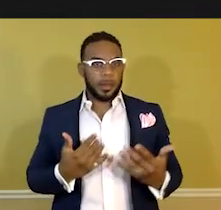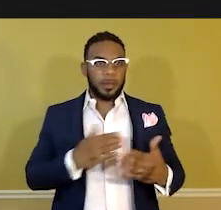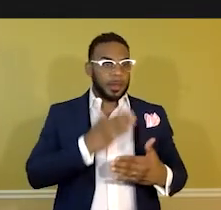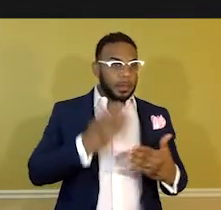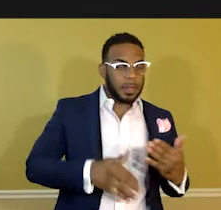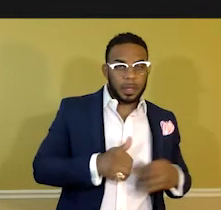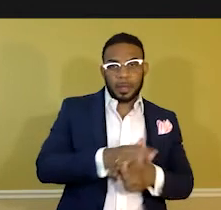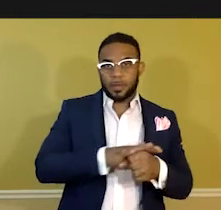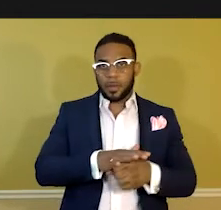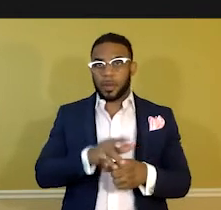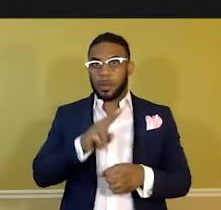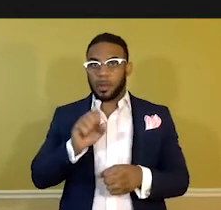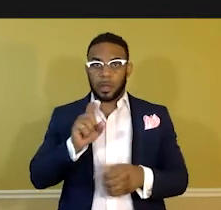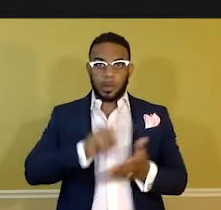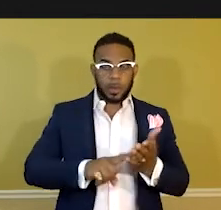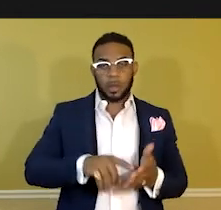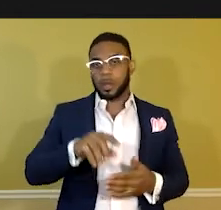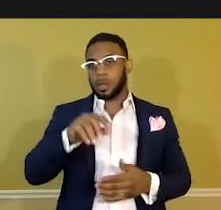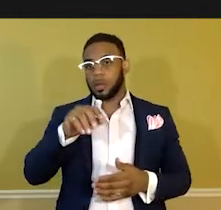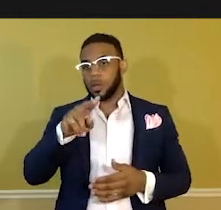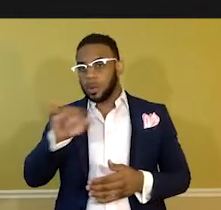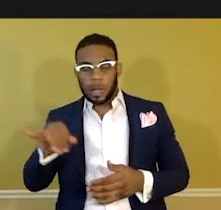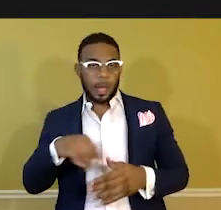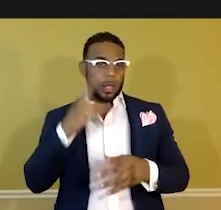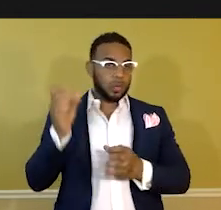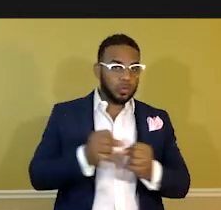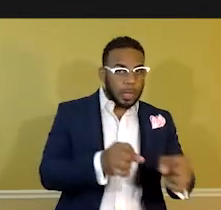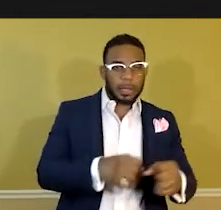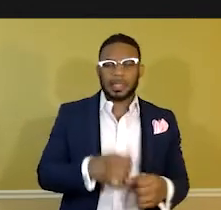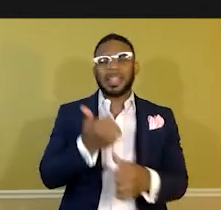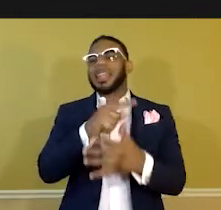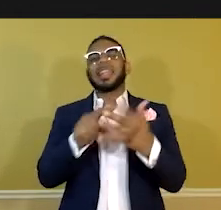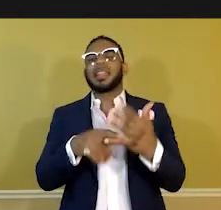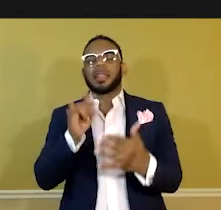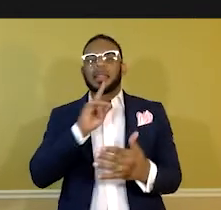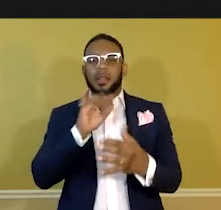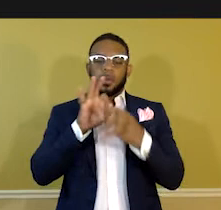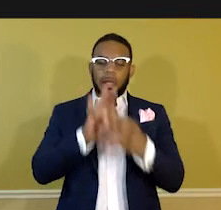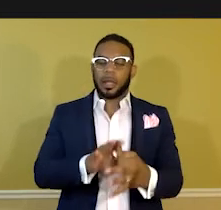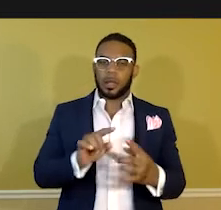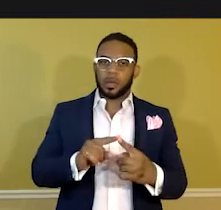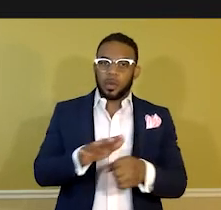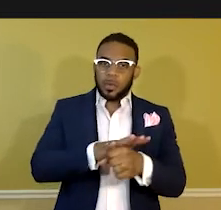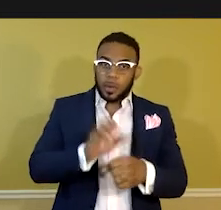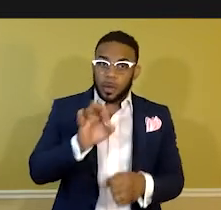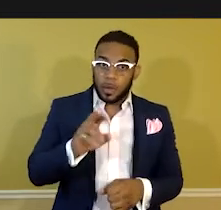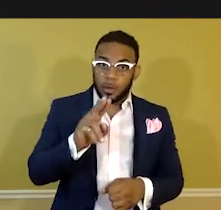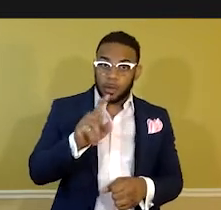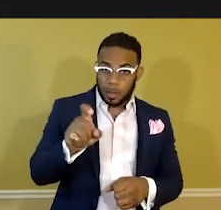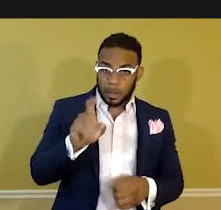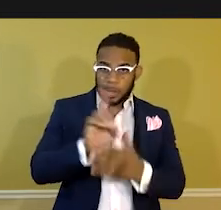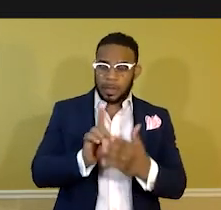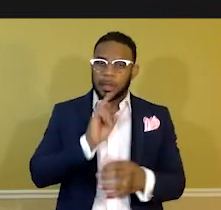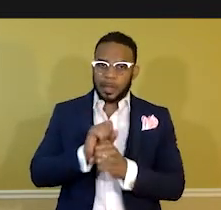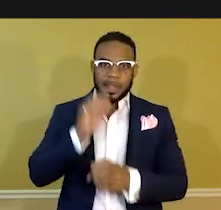completed in the fields of UX research, UI, um, strategy, you know, anything that is related to the field of UX design